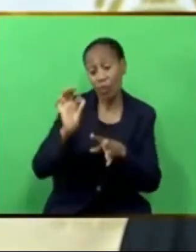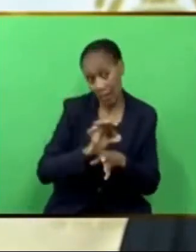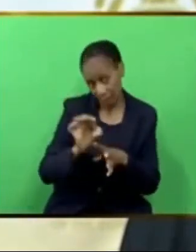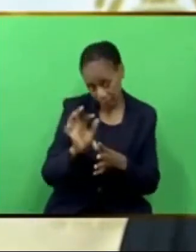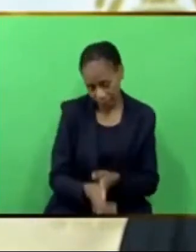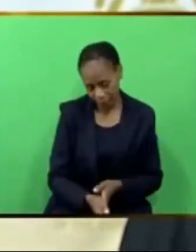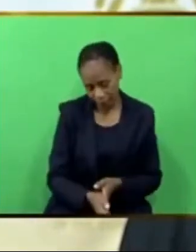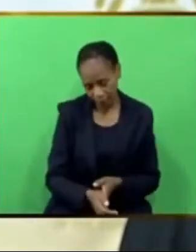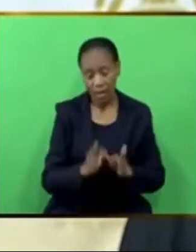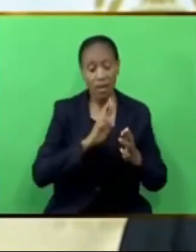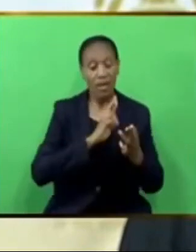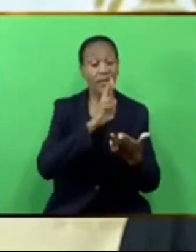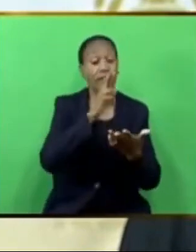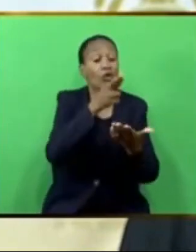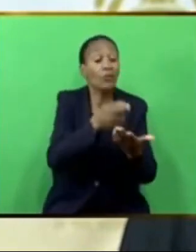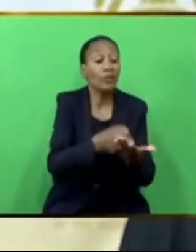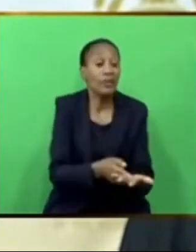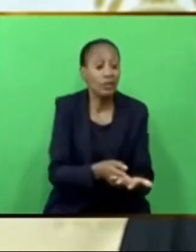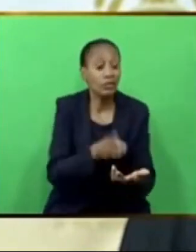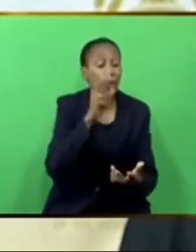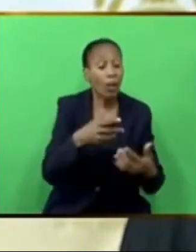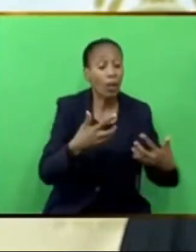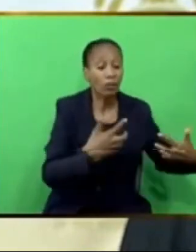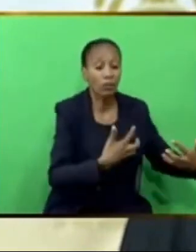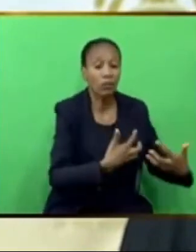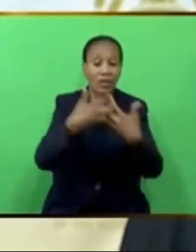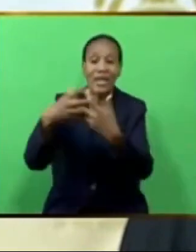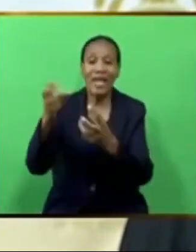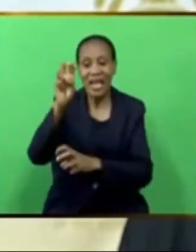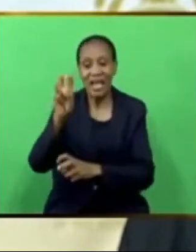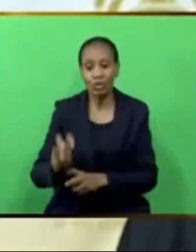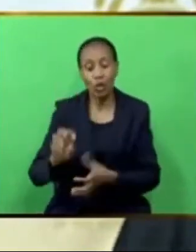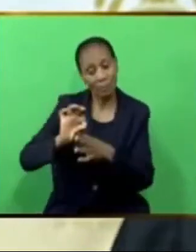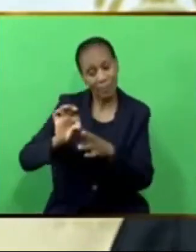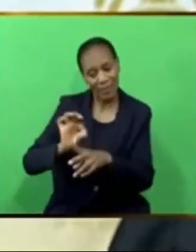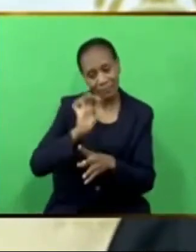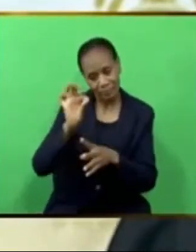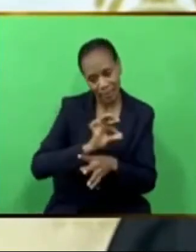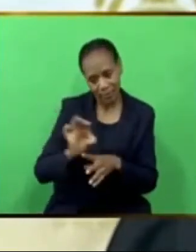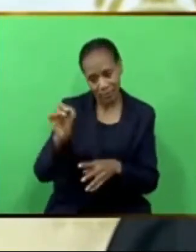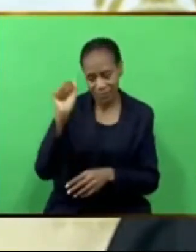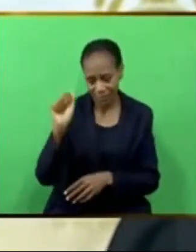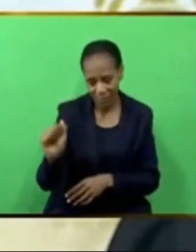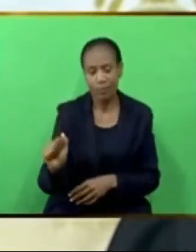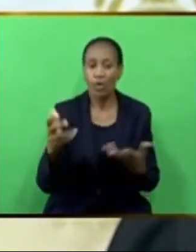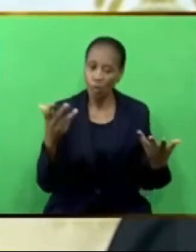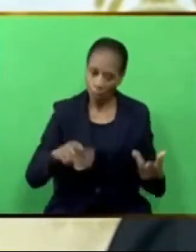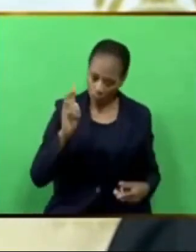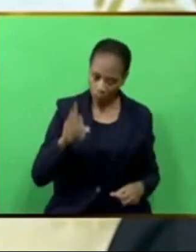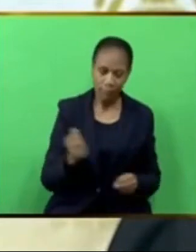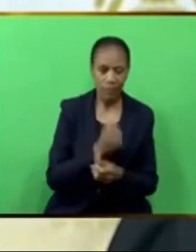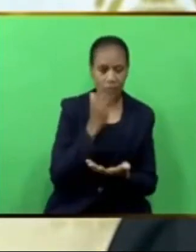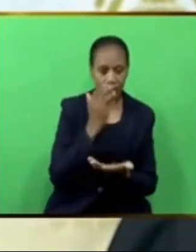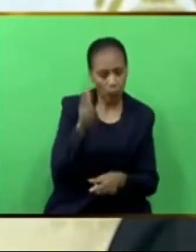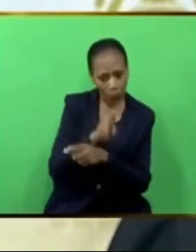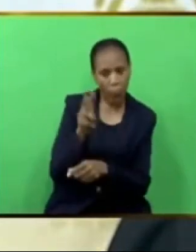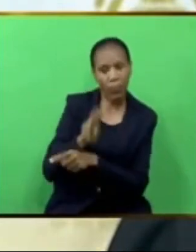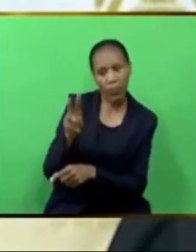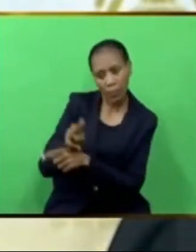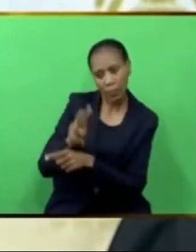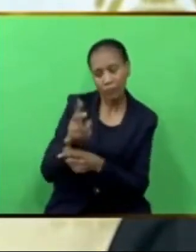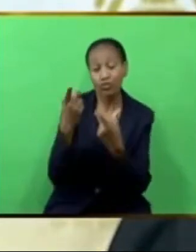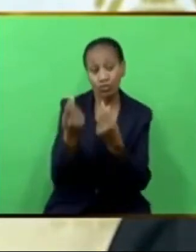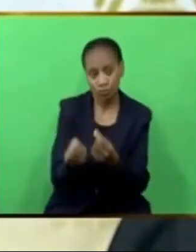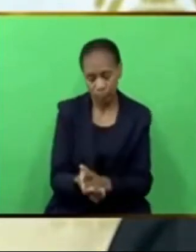recommendations will fit into Eskom's corporate plans to bolster accountability and oversight. It